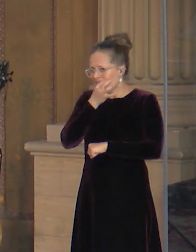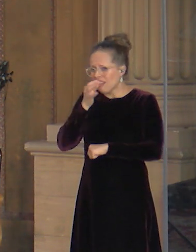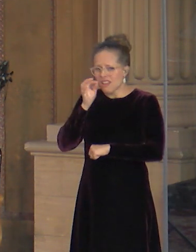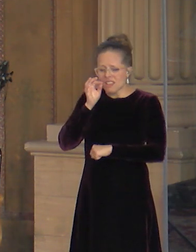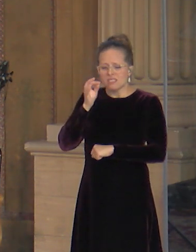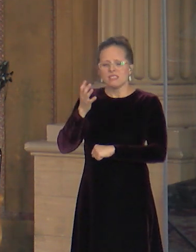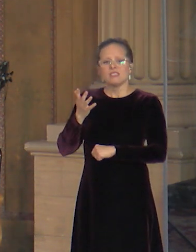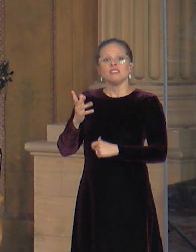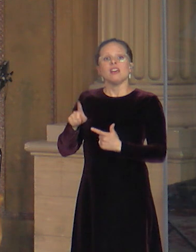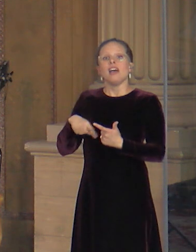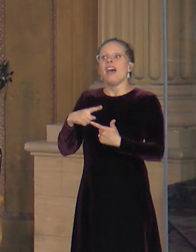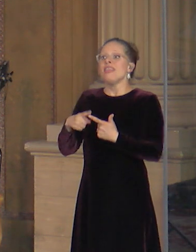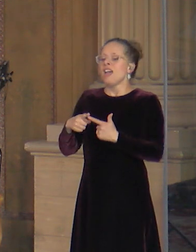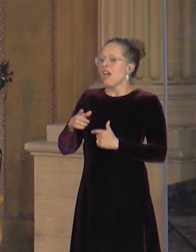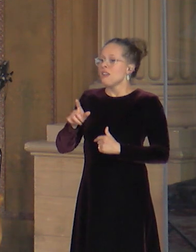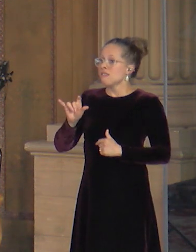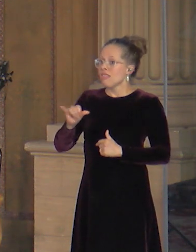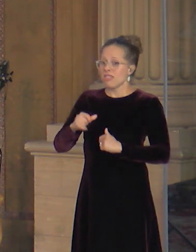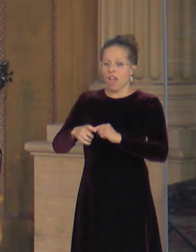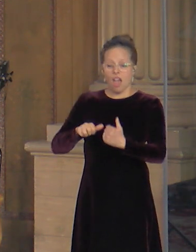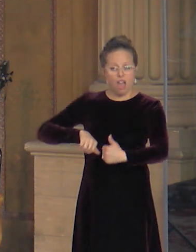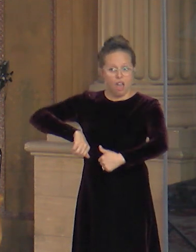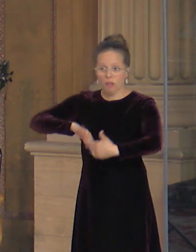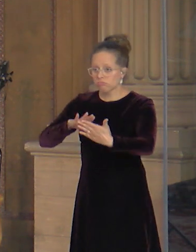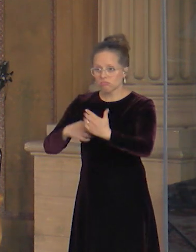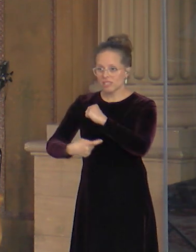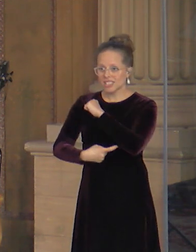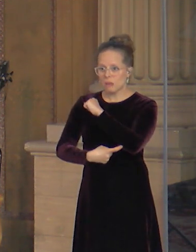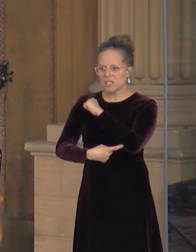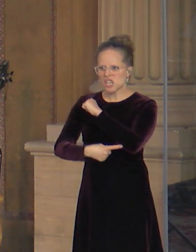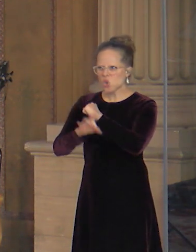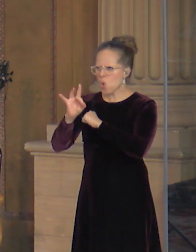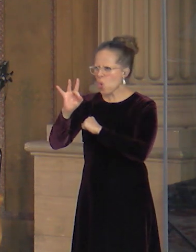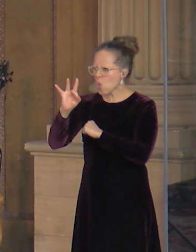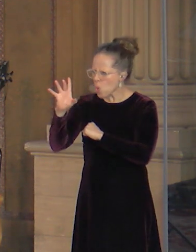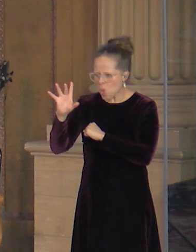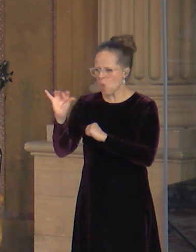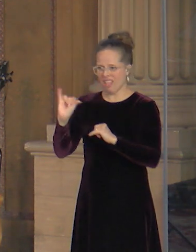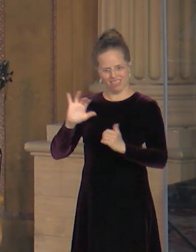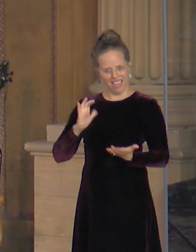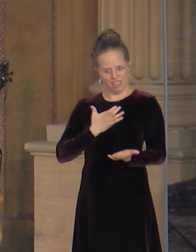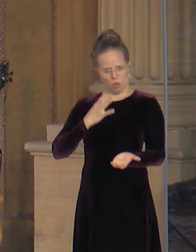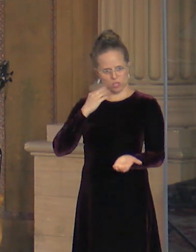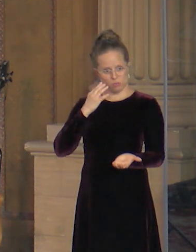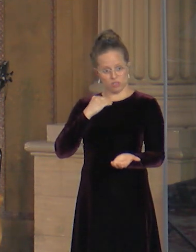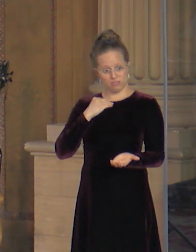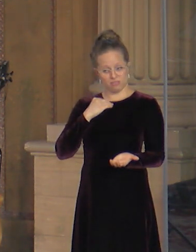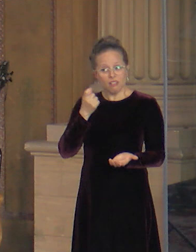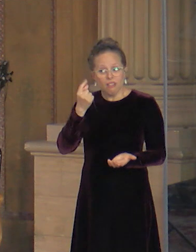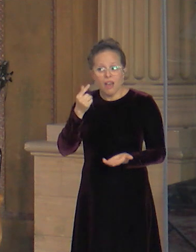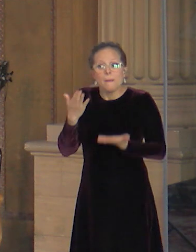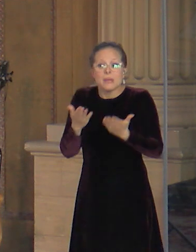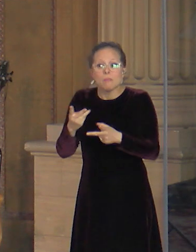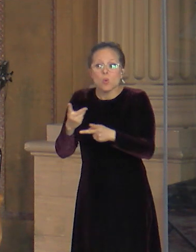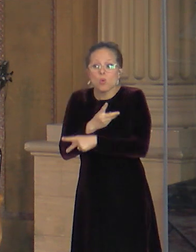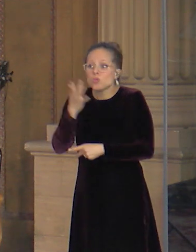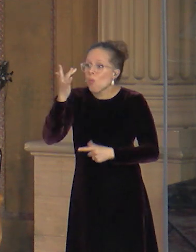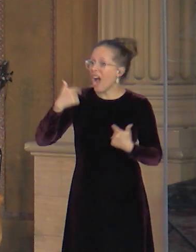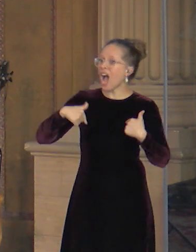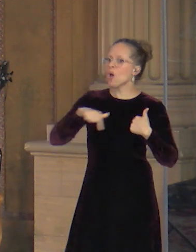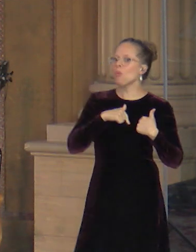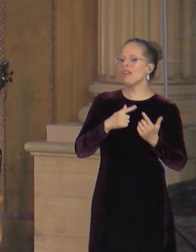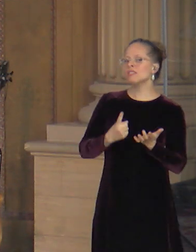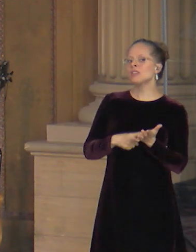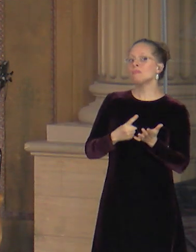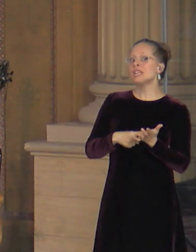temptation that he endures is just as hard as our temptations in fact possibly even harder because we give in to our temptations